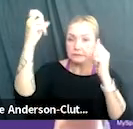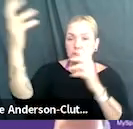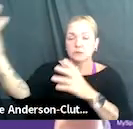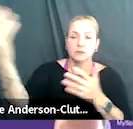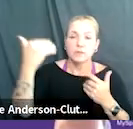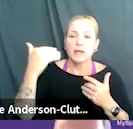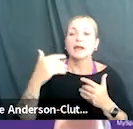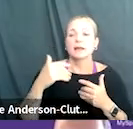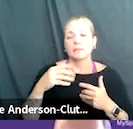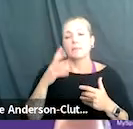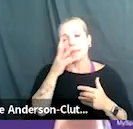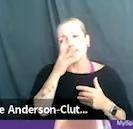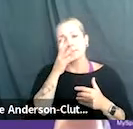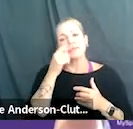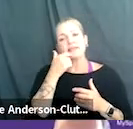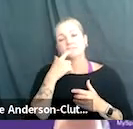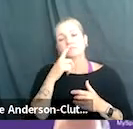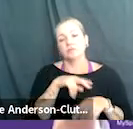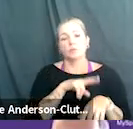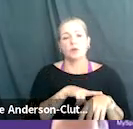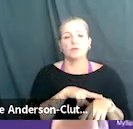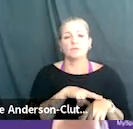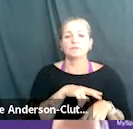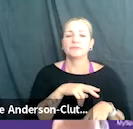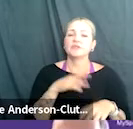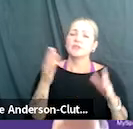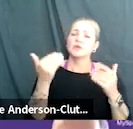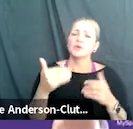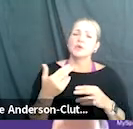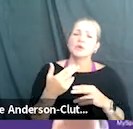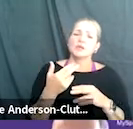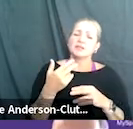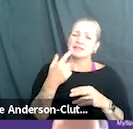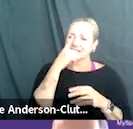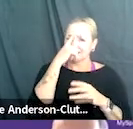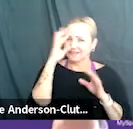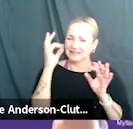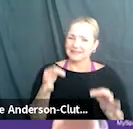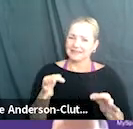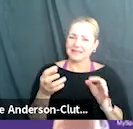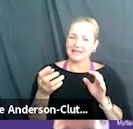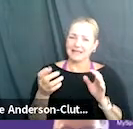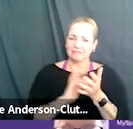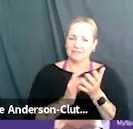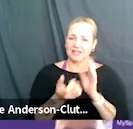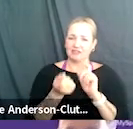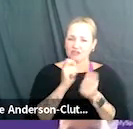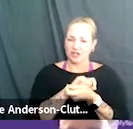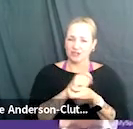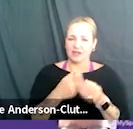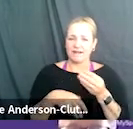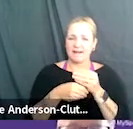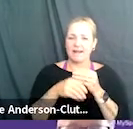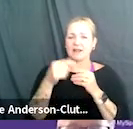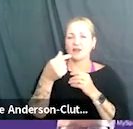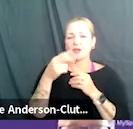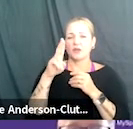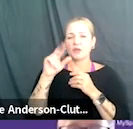discontinued. We later started him on guanfacine, and this helped somewhat with impulse control and overactivity, but they remain problematic.